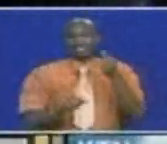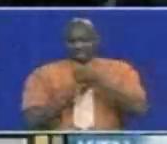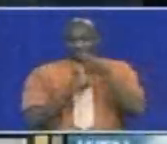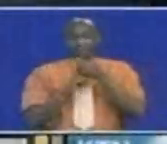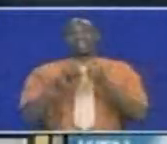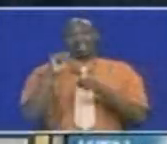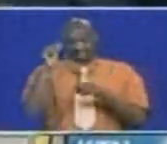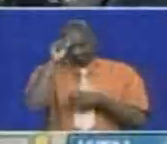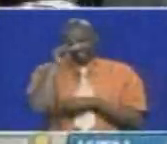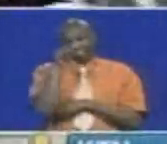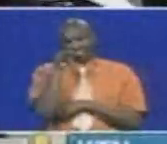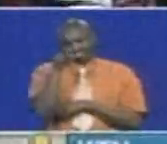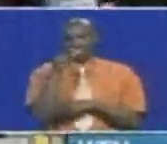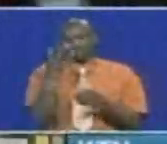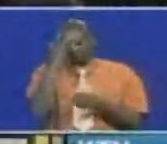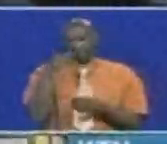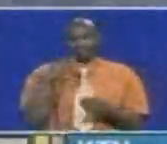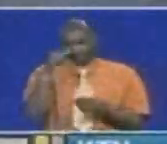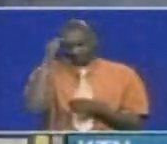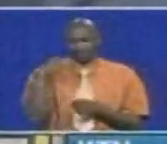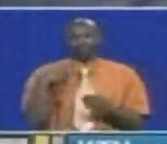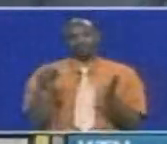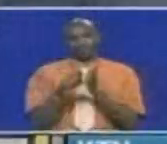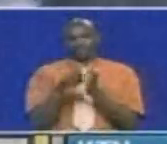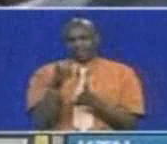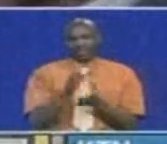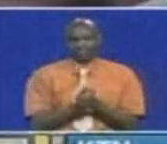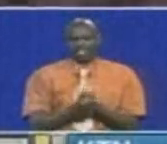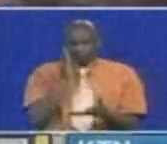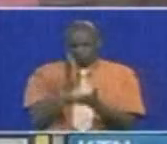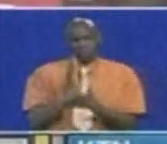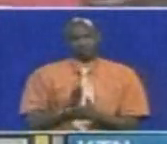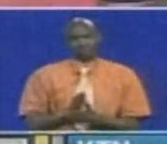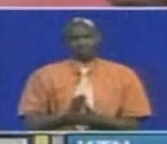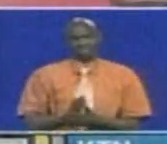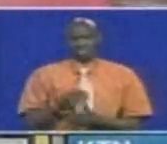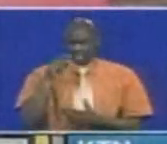expected to raise the level of security in the country. Of course, because of these